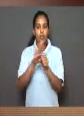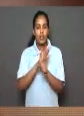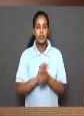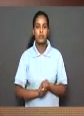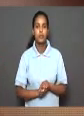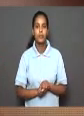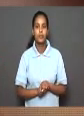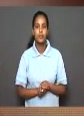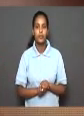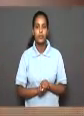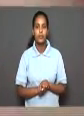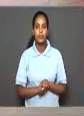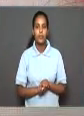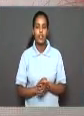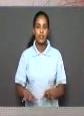to be filled.